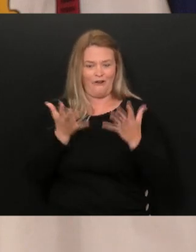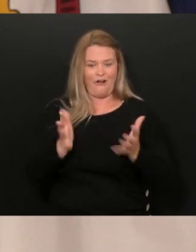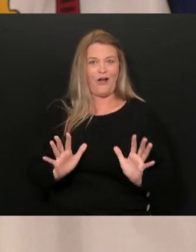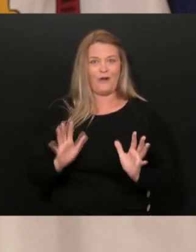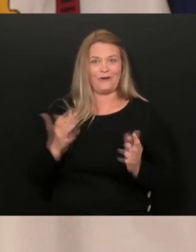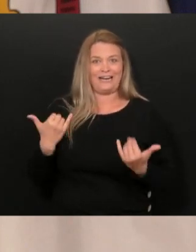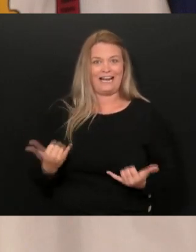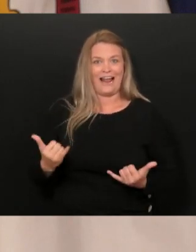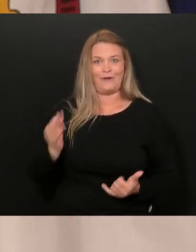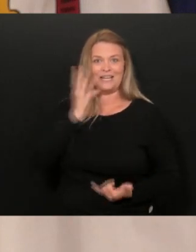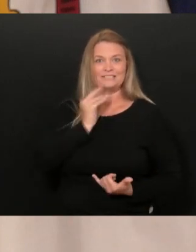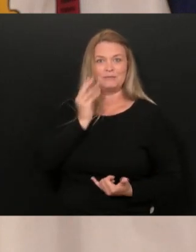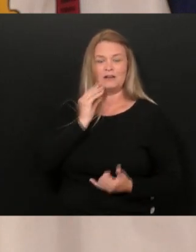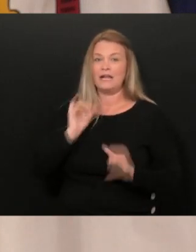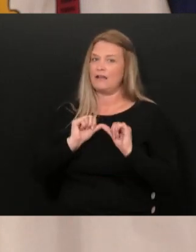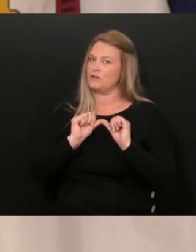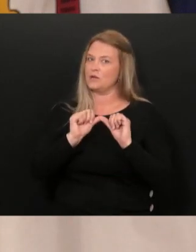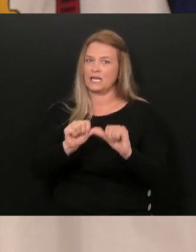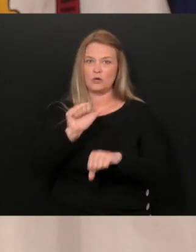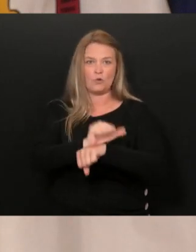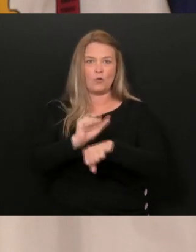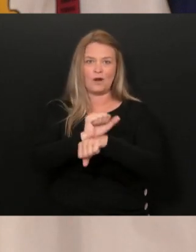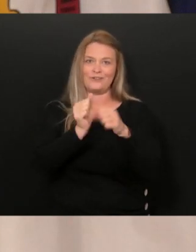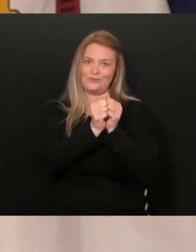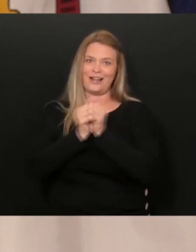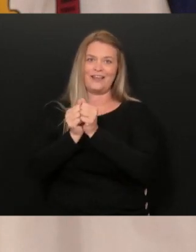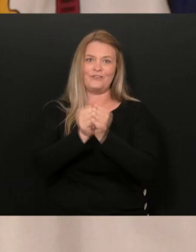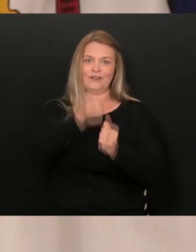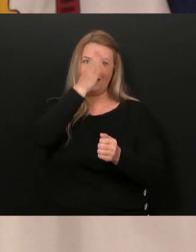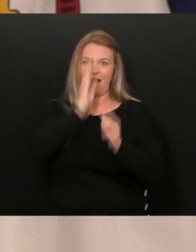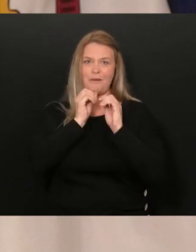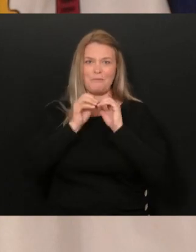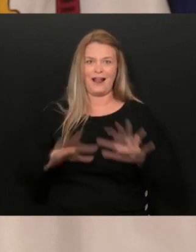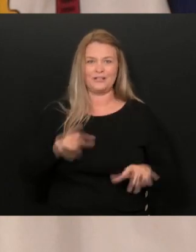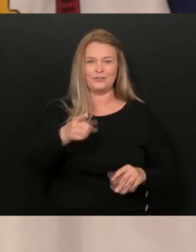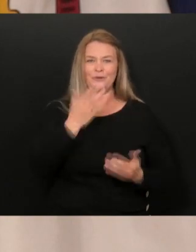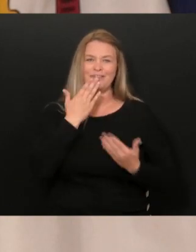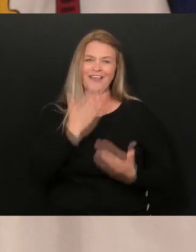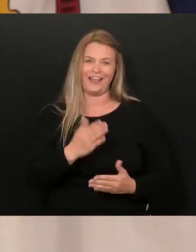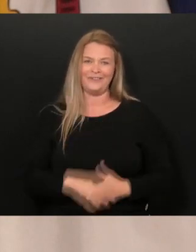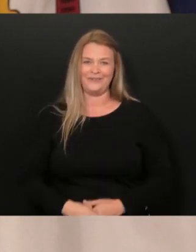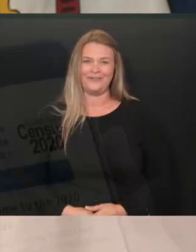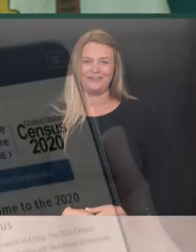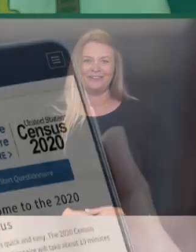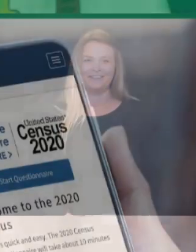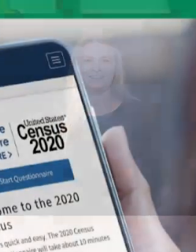we'll just continue to all pull the rope together. God bless you, and thank you so much.